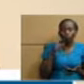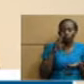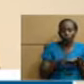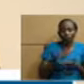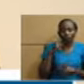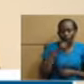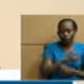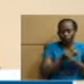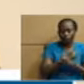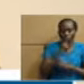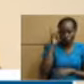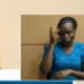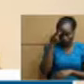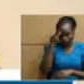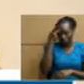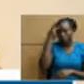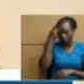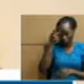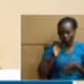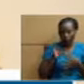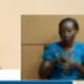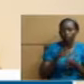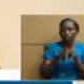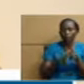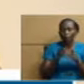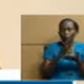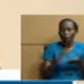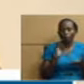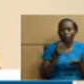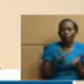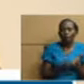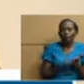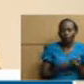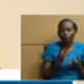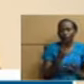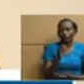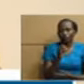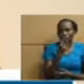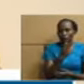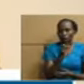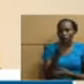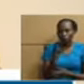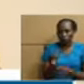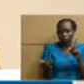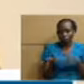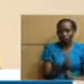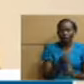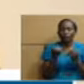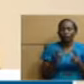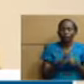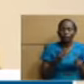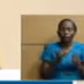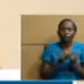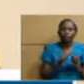Protection Policy as an integral part of Uganda's Vision 2040 and promote effective coordination and implementation